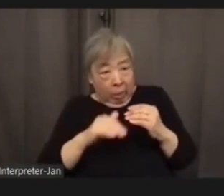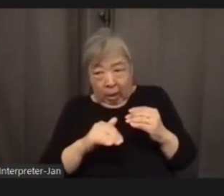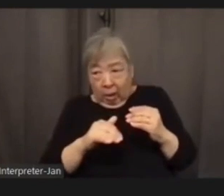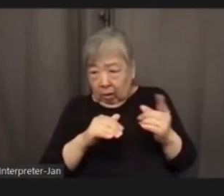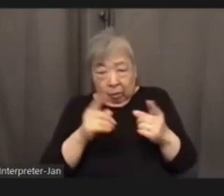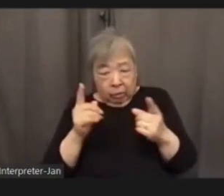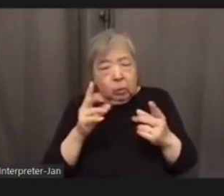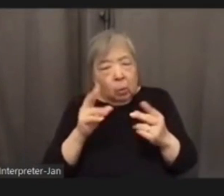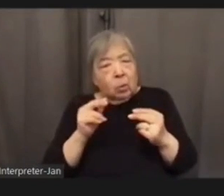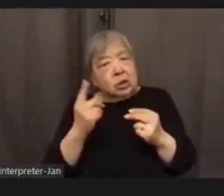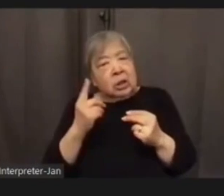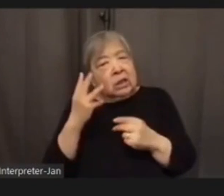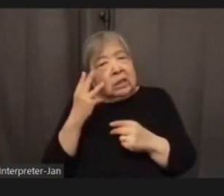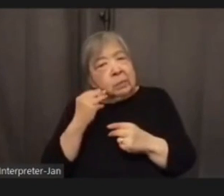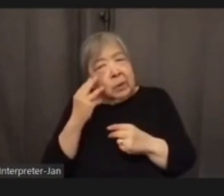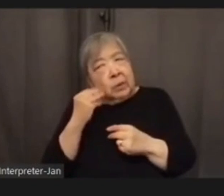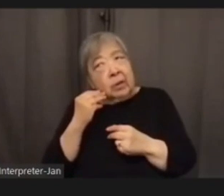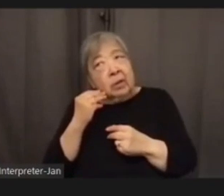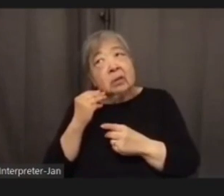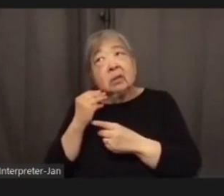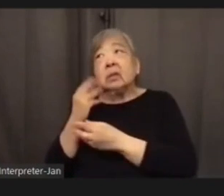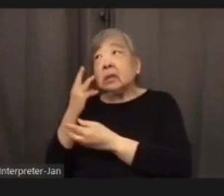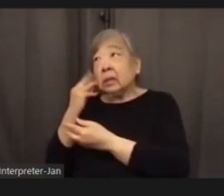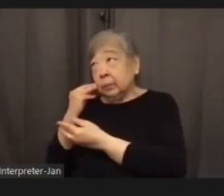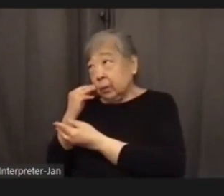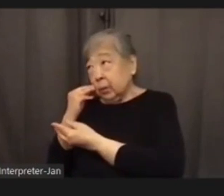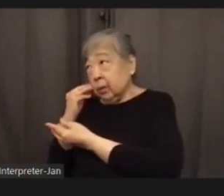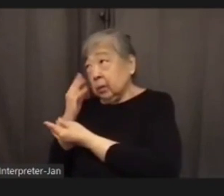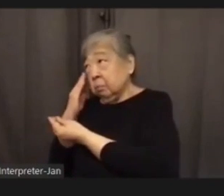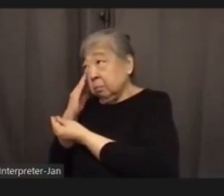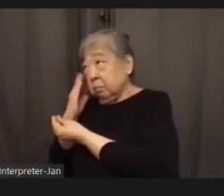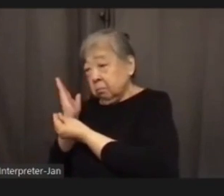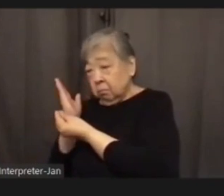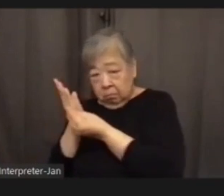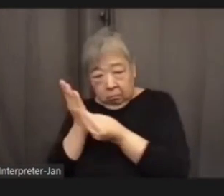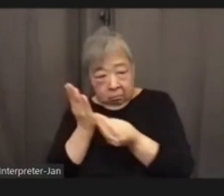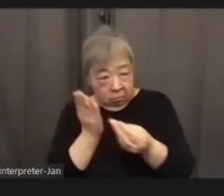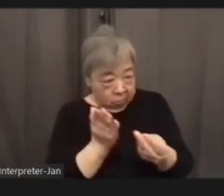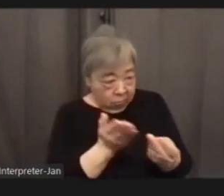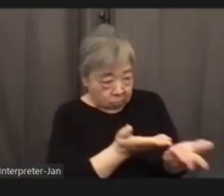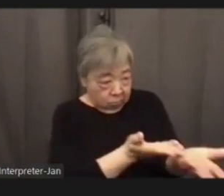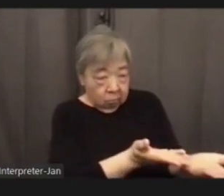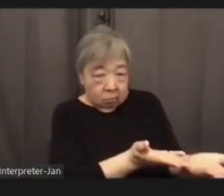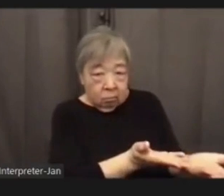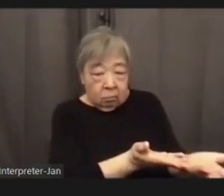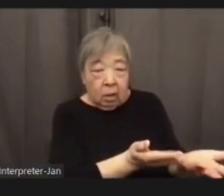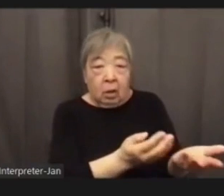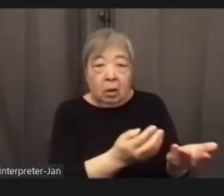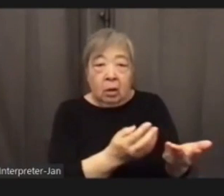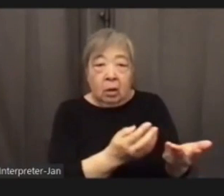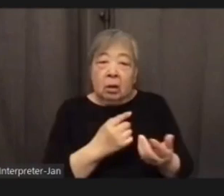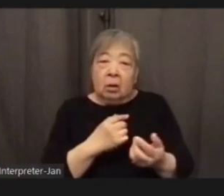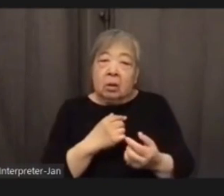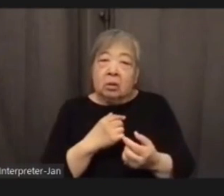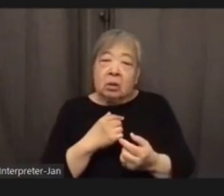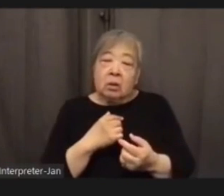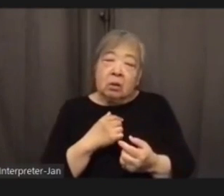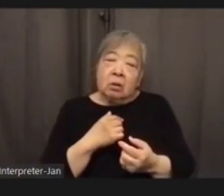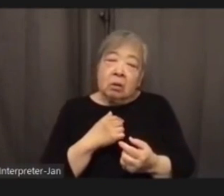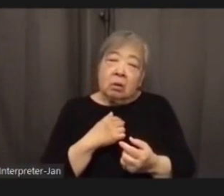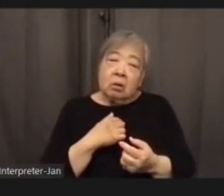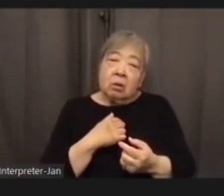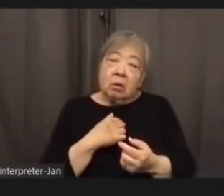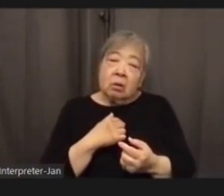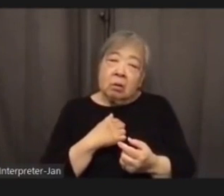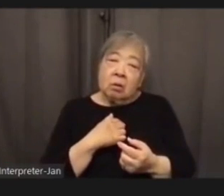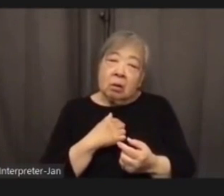experience and relaying that. So I found more